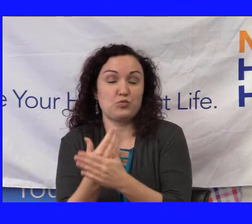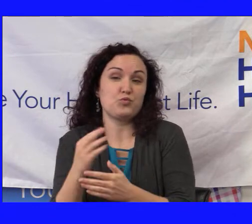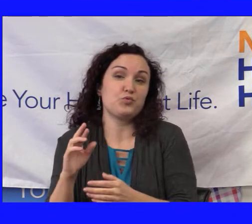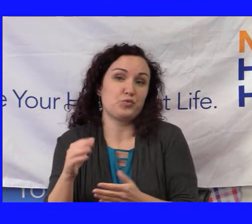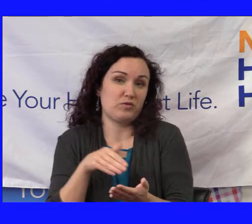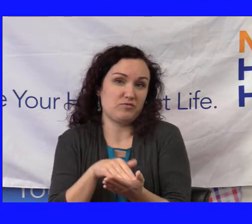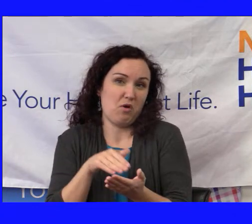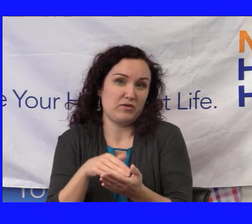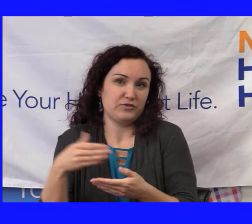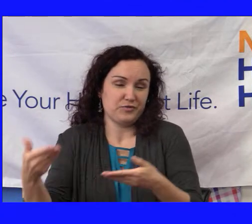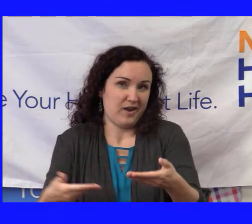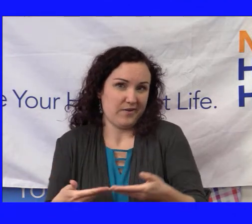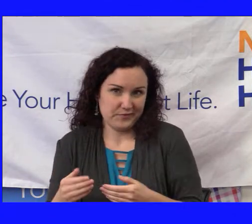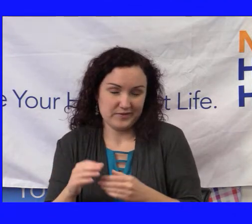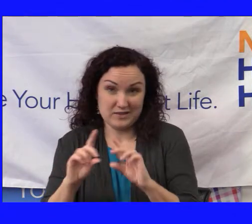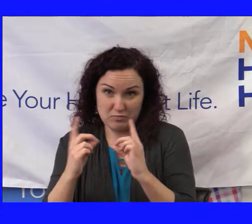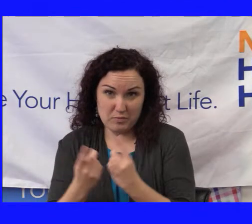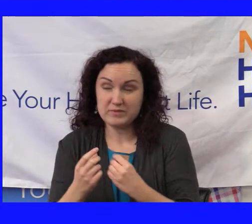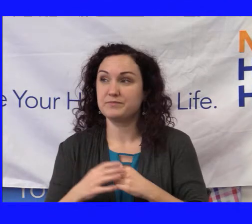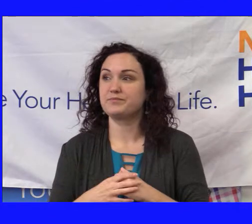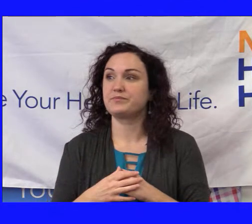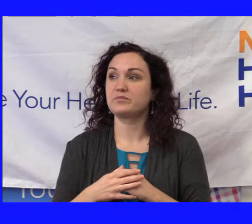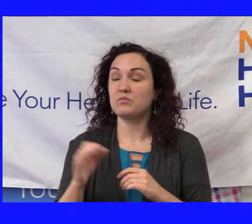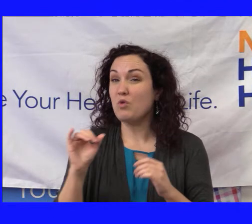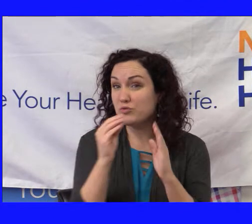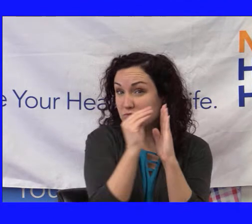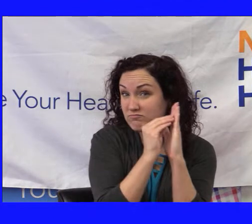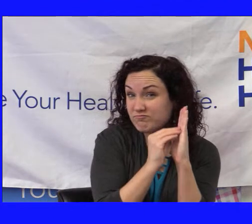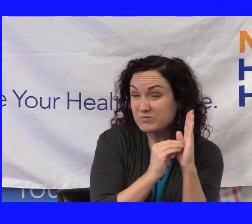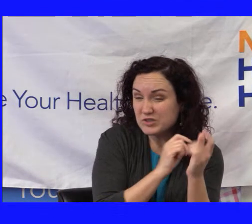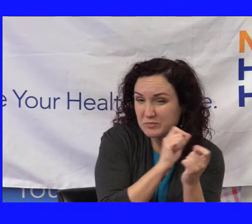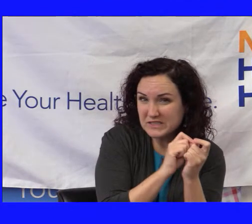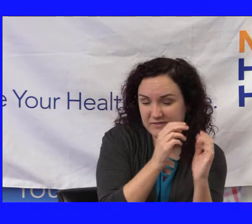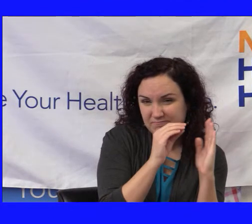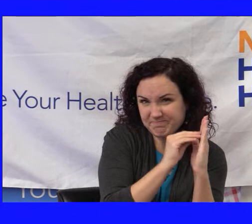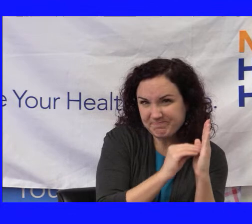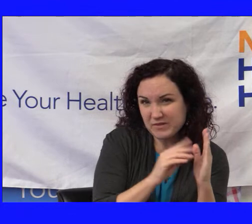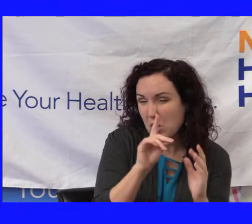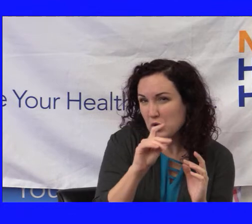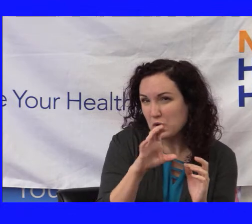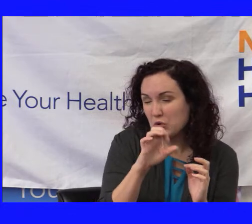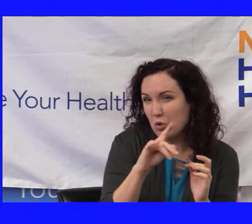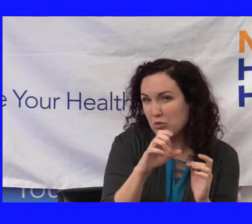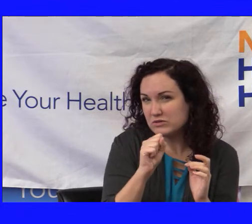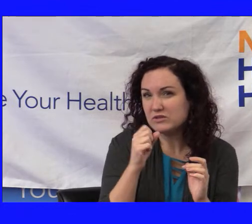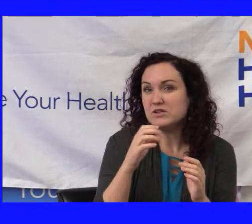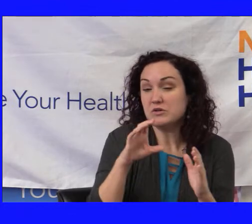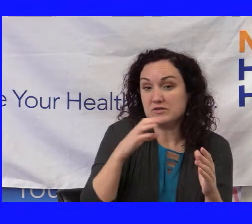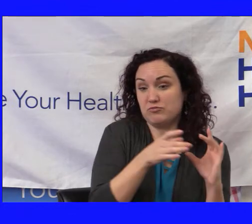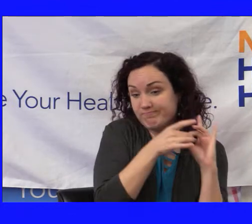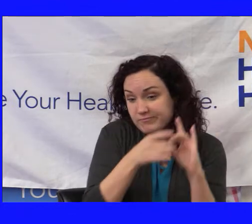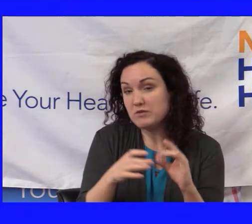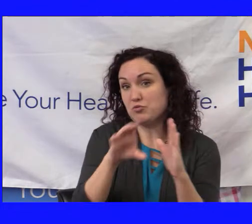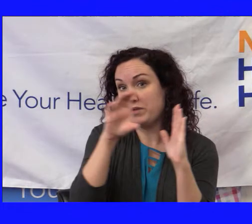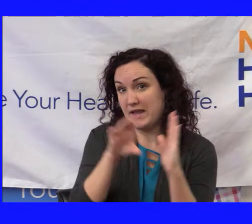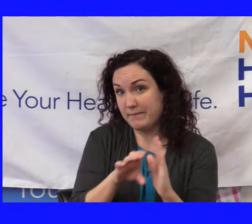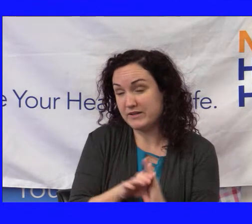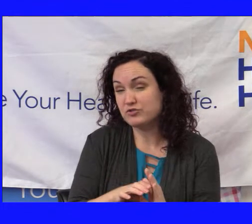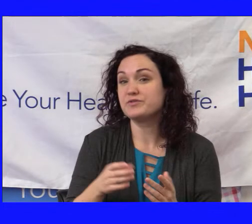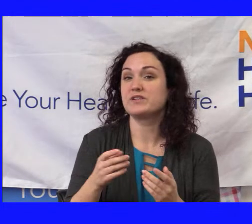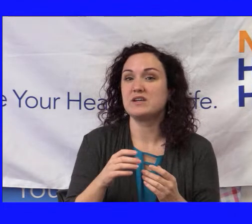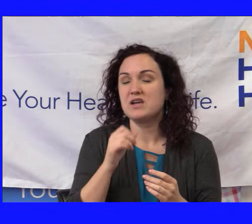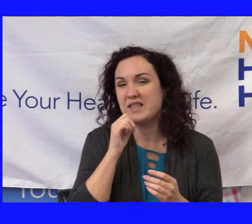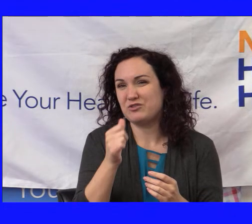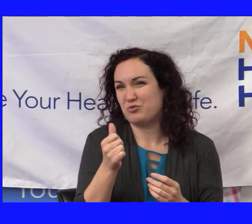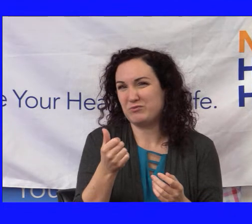files. There are annotations that mammographers make and others make to those radiological images that don't normally